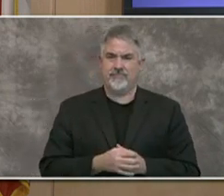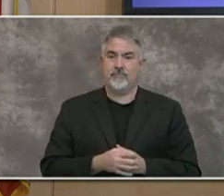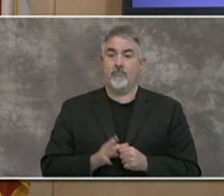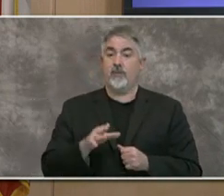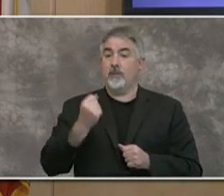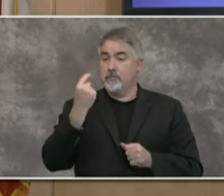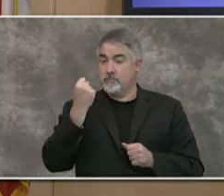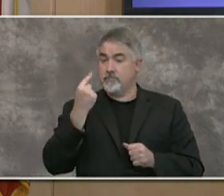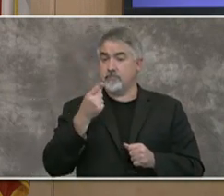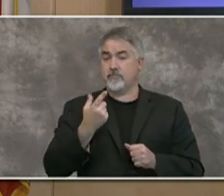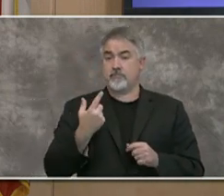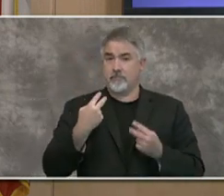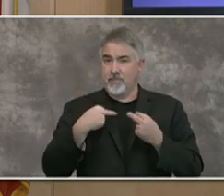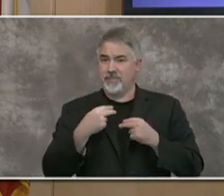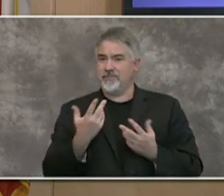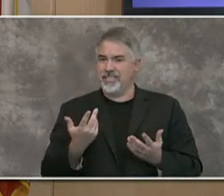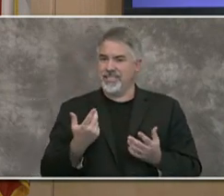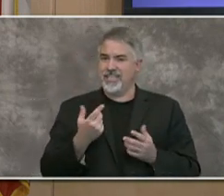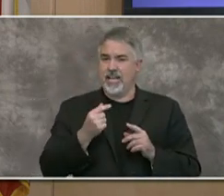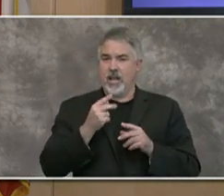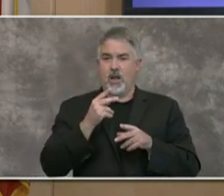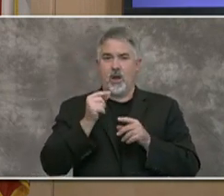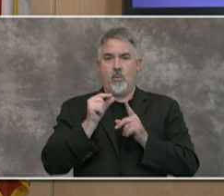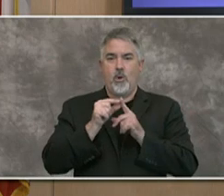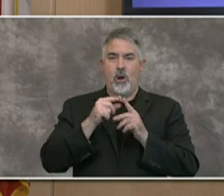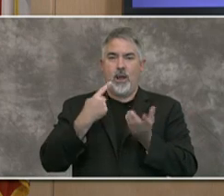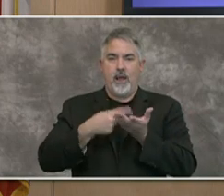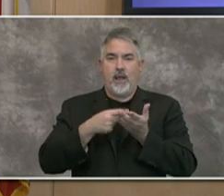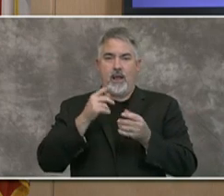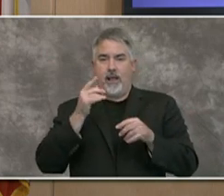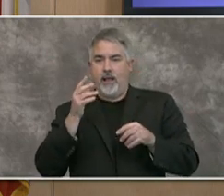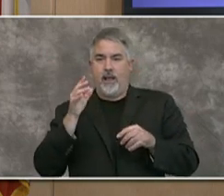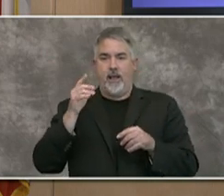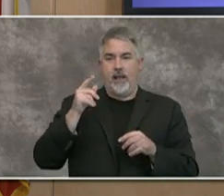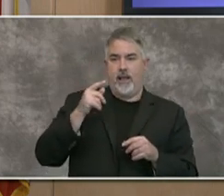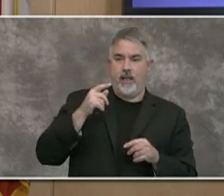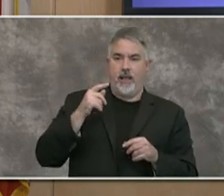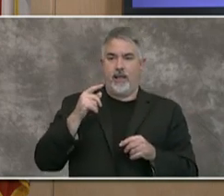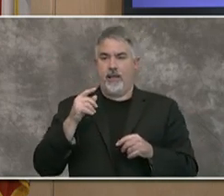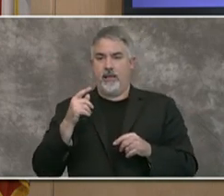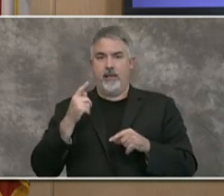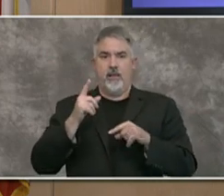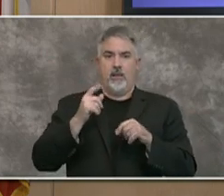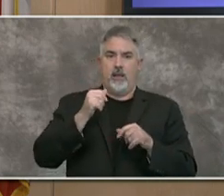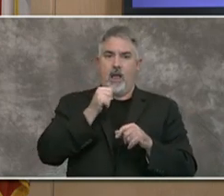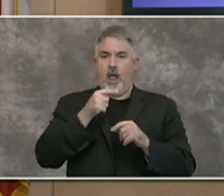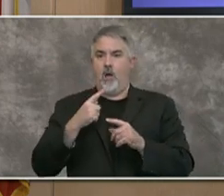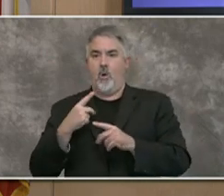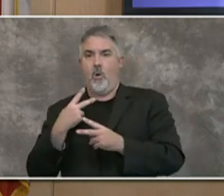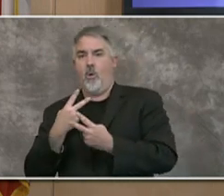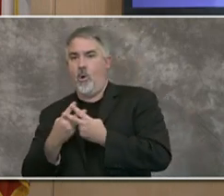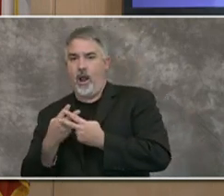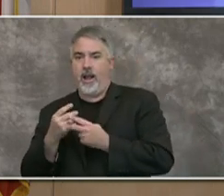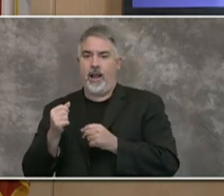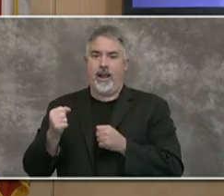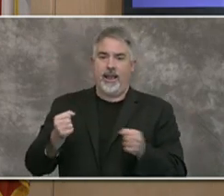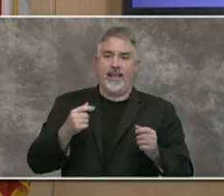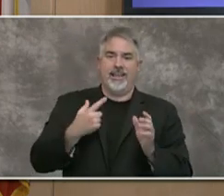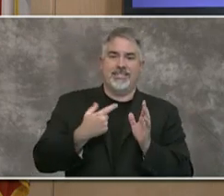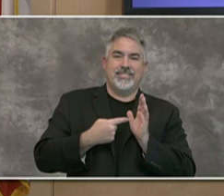a little terminology in your question that is a little off. You don't quarantine when you have symptoms. That's isolation.